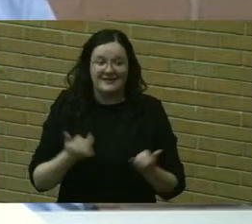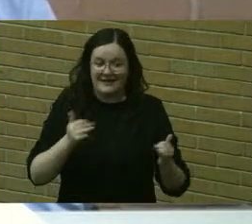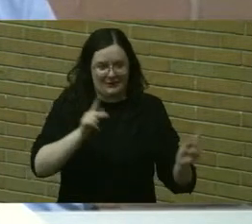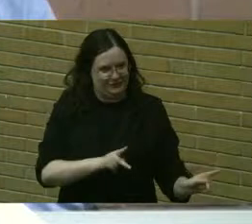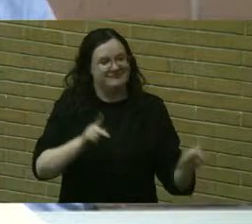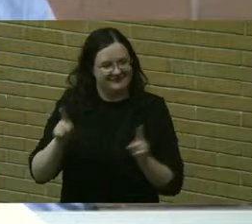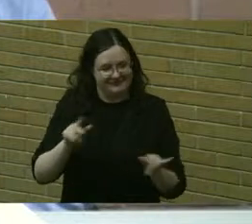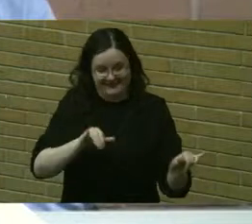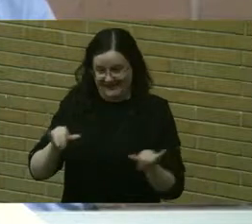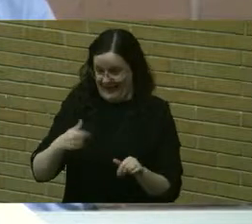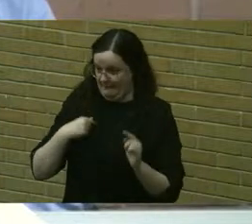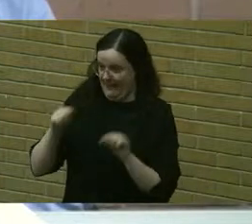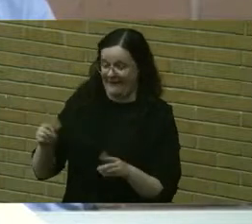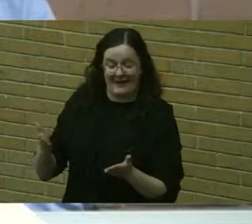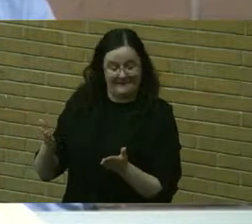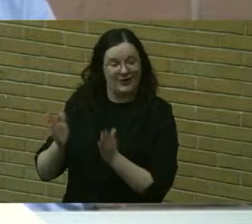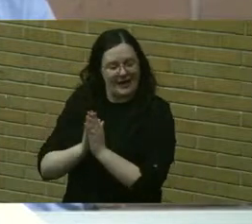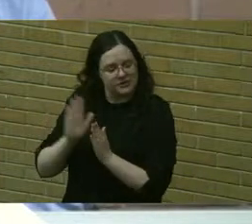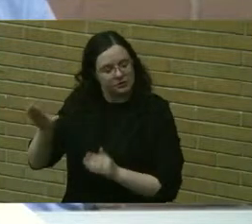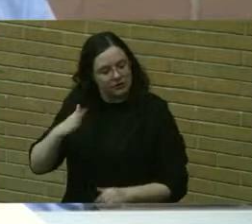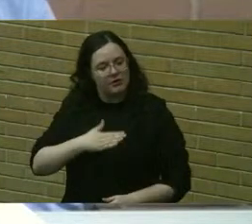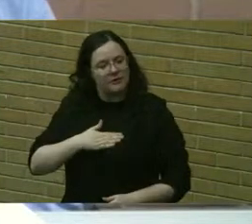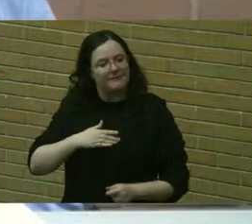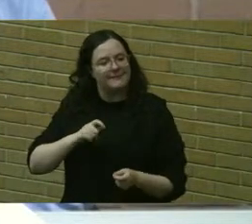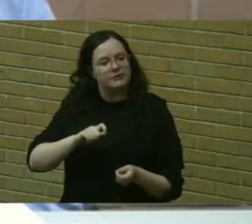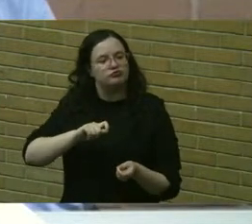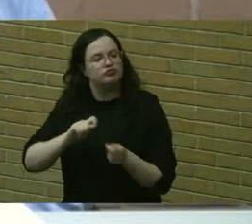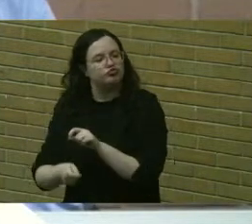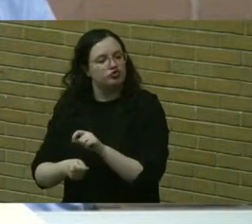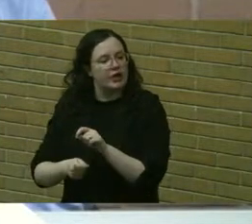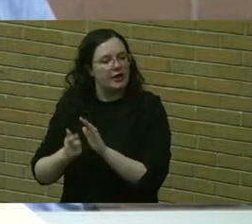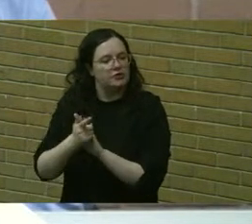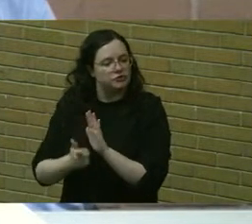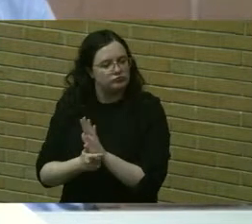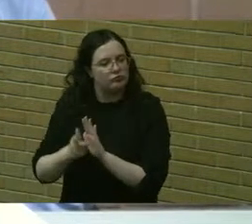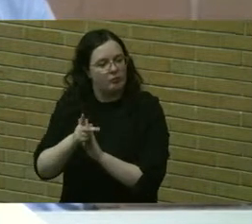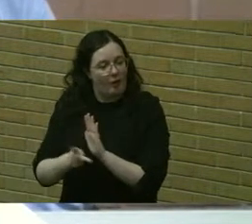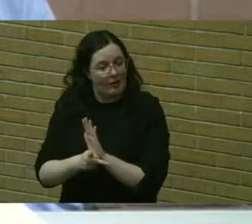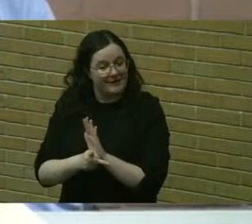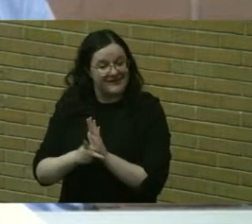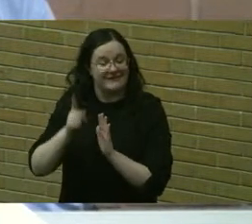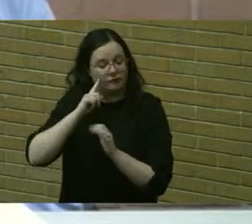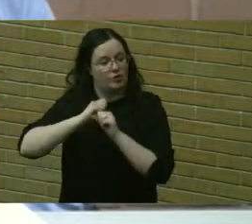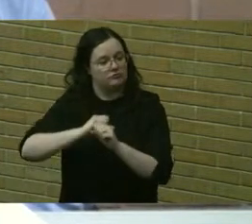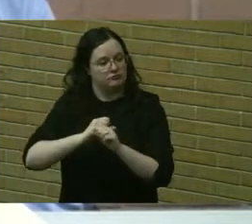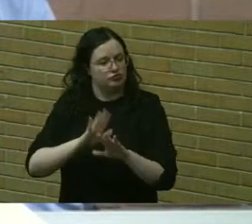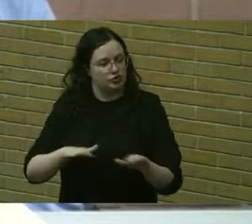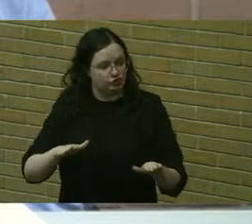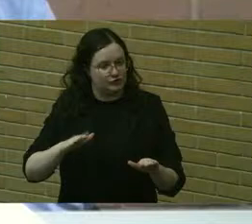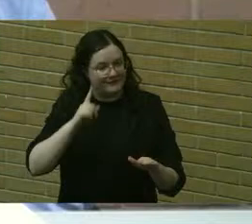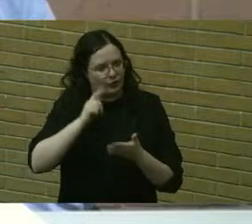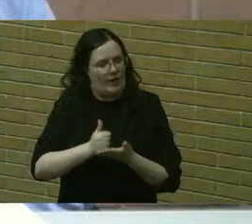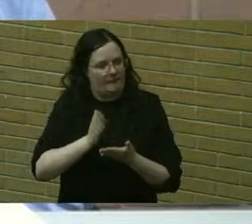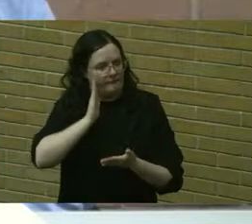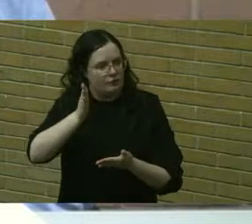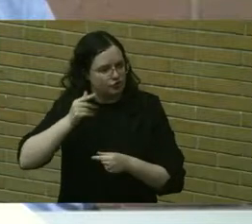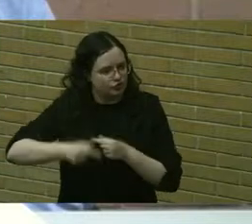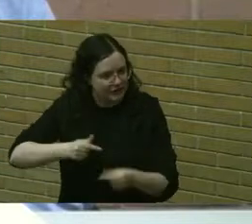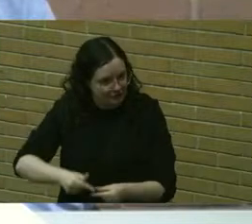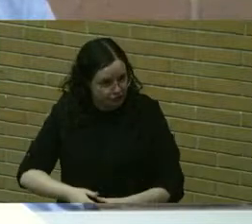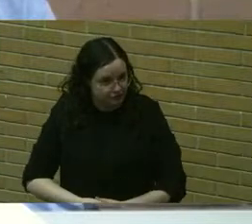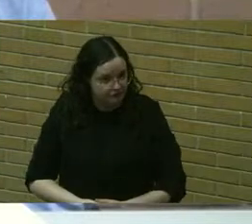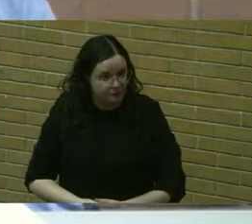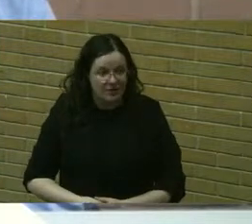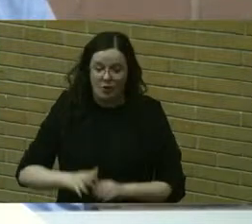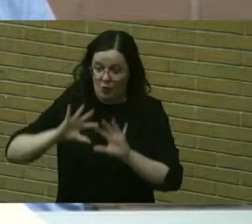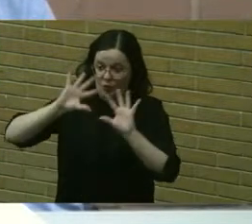now, make a change to deal with a child safety situation that will help future generations. World events have resulted in protests in our town